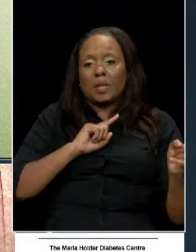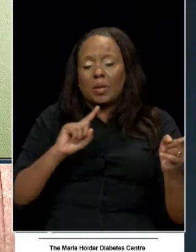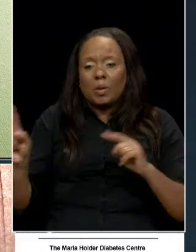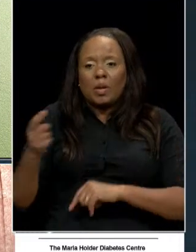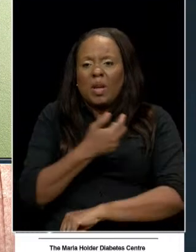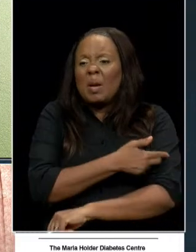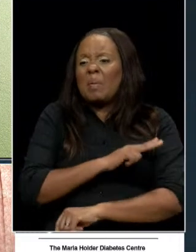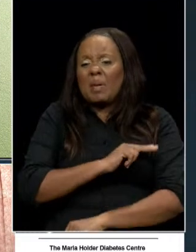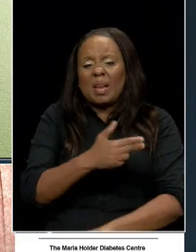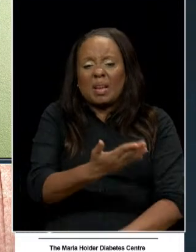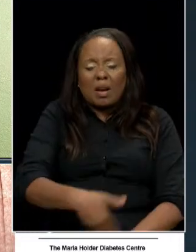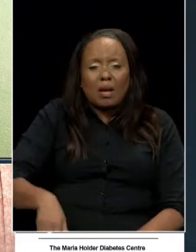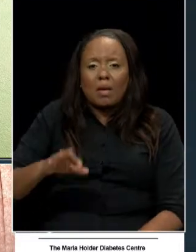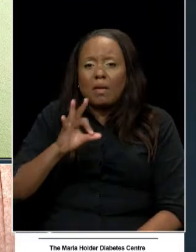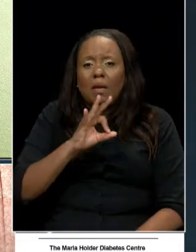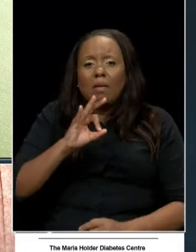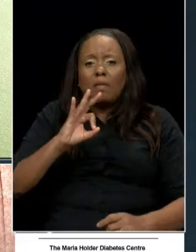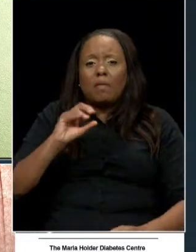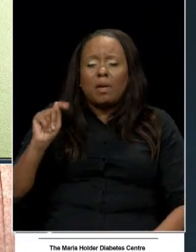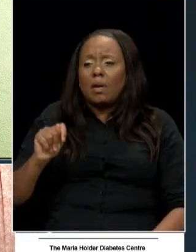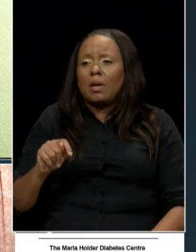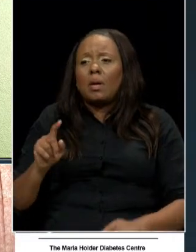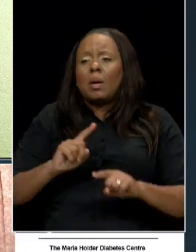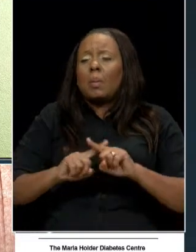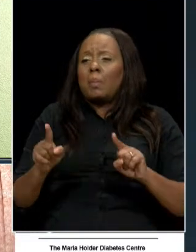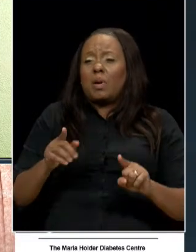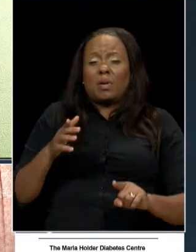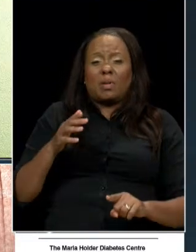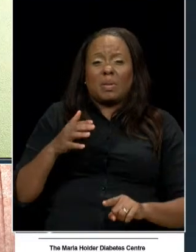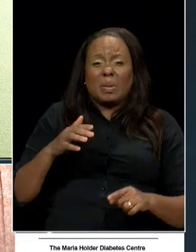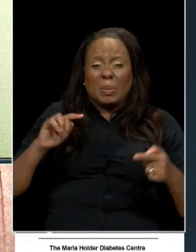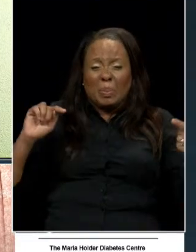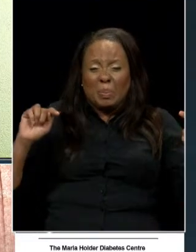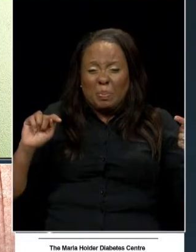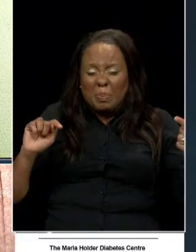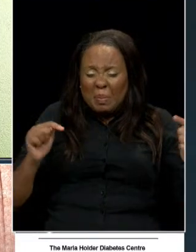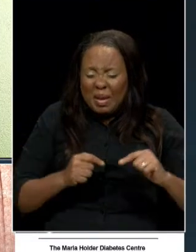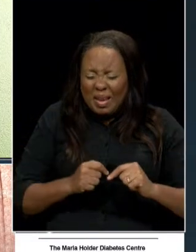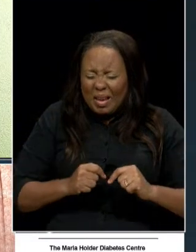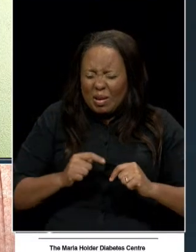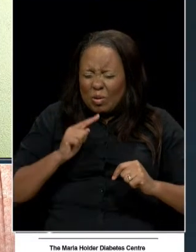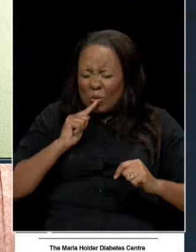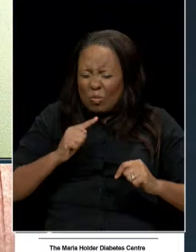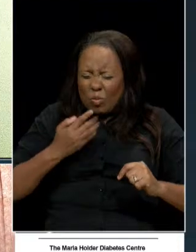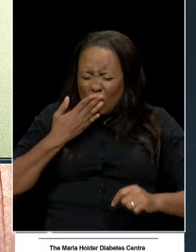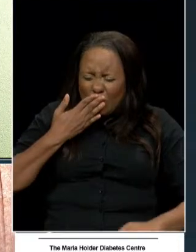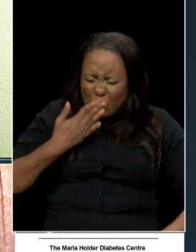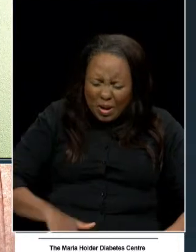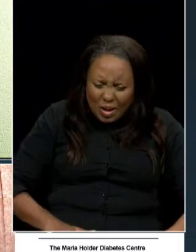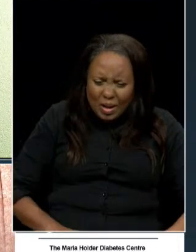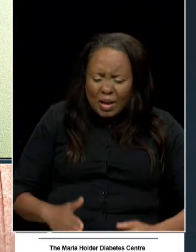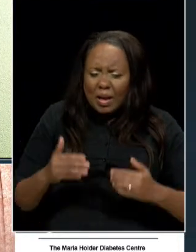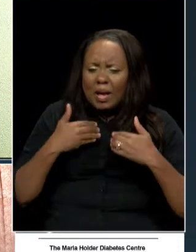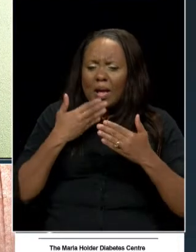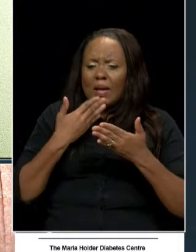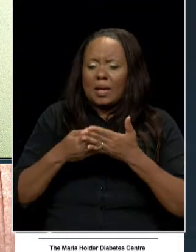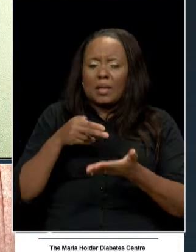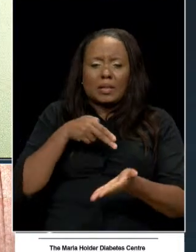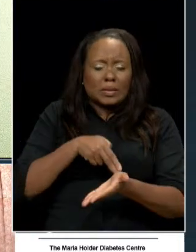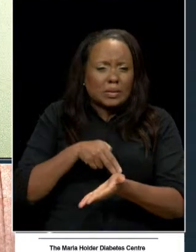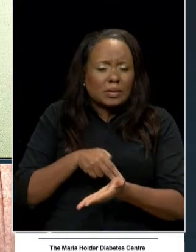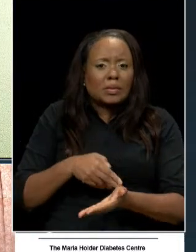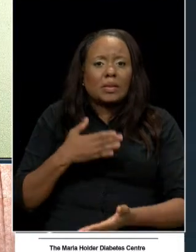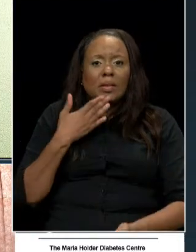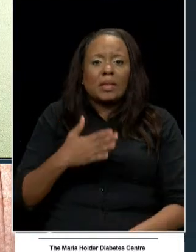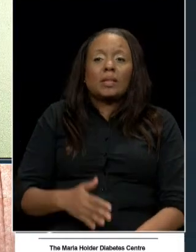you, they are unbearable. And I thank God I have a nice nurse there near Nurse Lane. I will take my hat after her anytime. I want